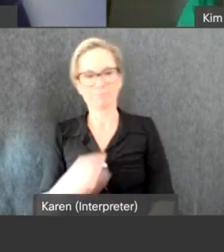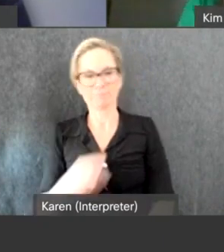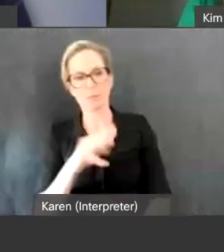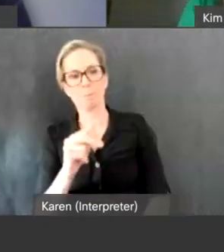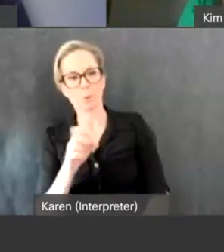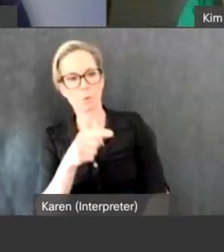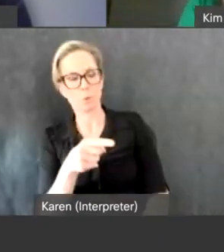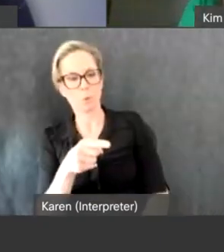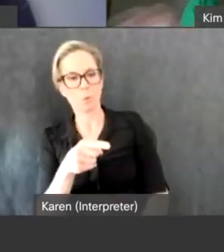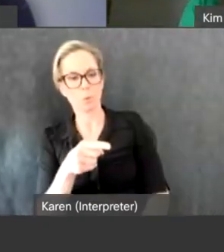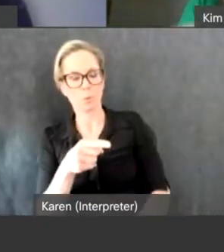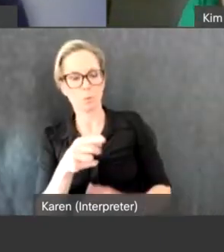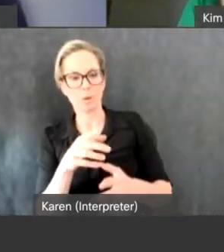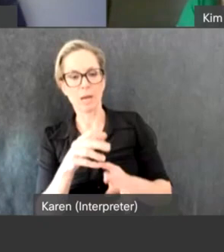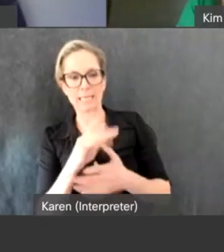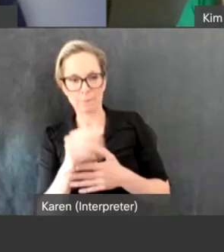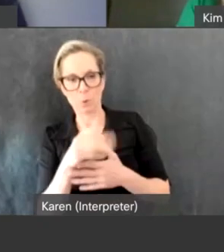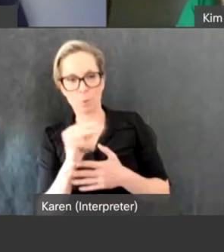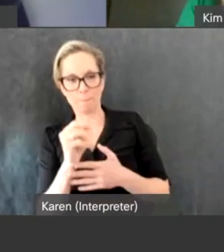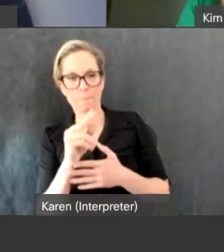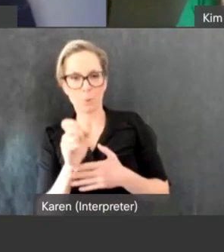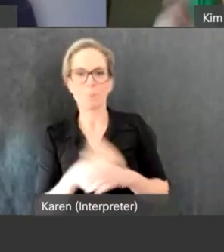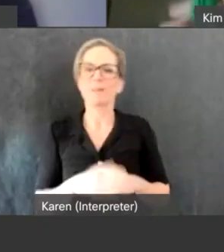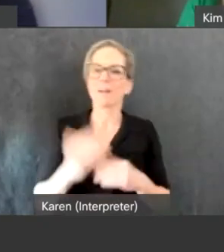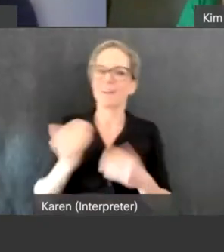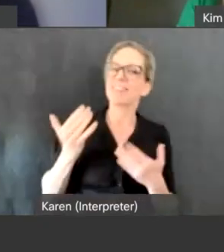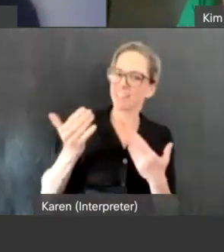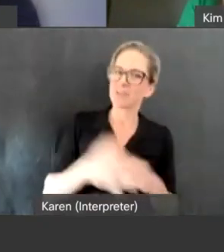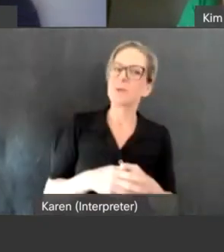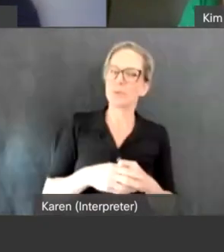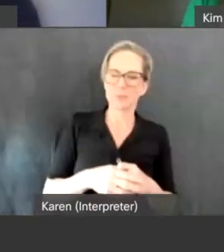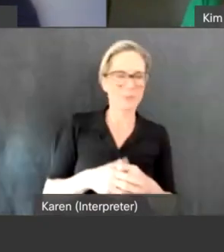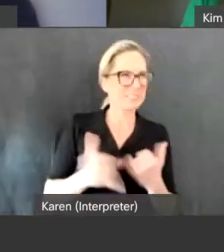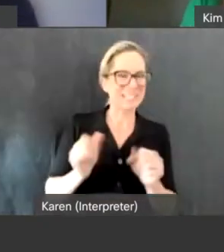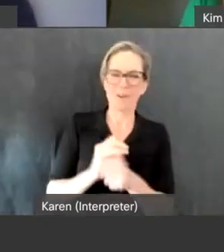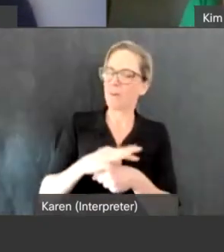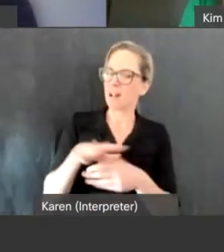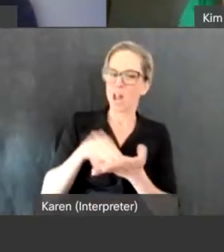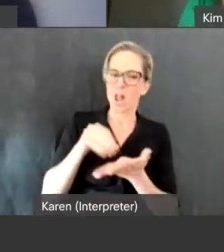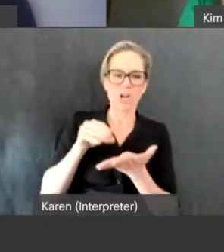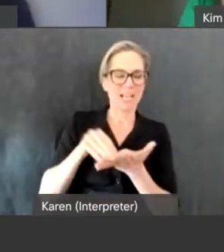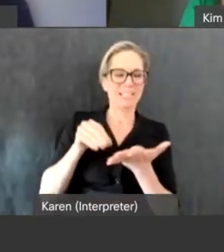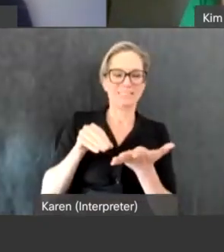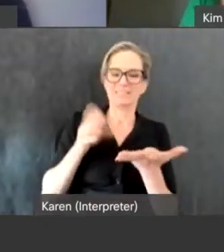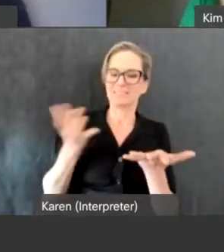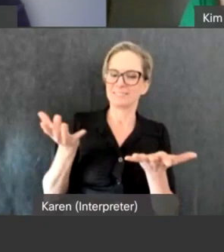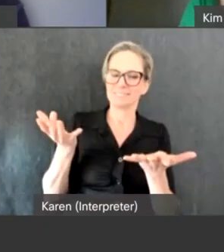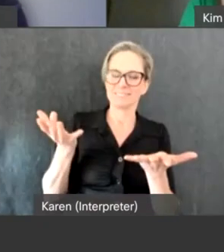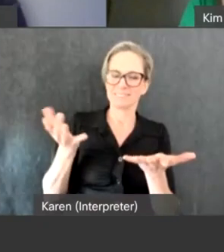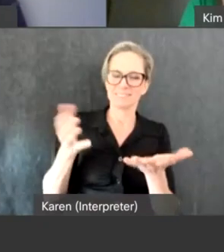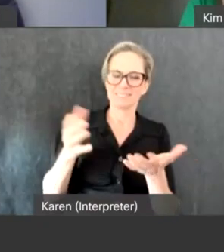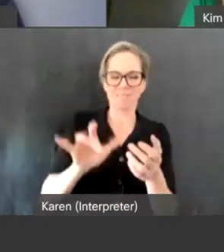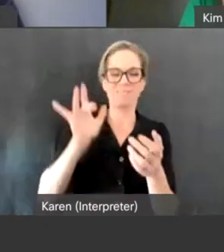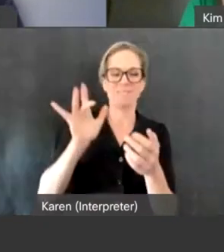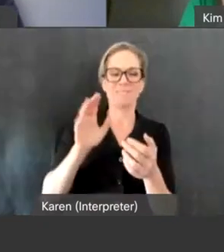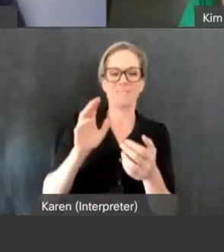Thanks, Tracy. I'm still learning through COVID to unmute myself, but wonderful presentation, a lot of really